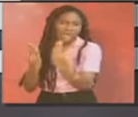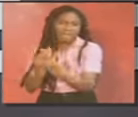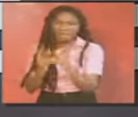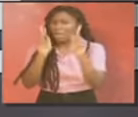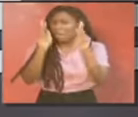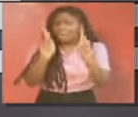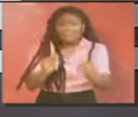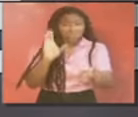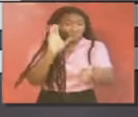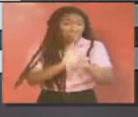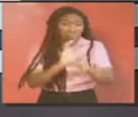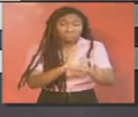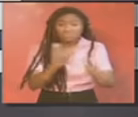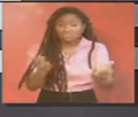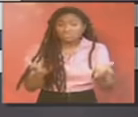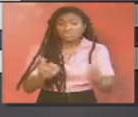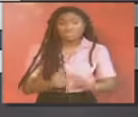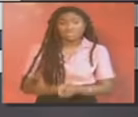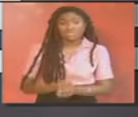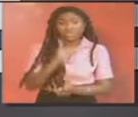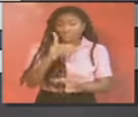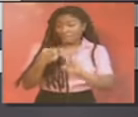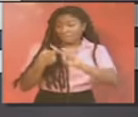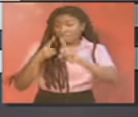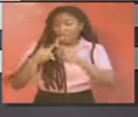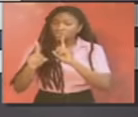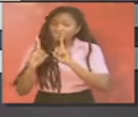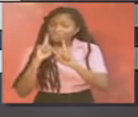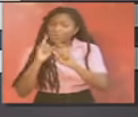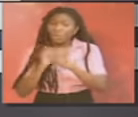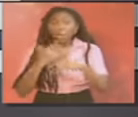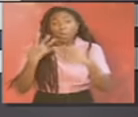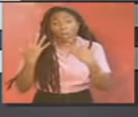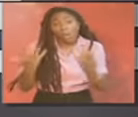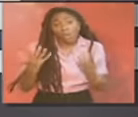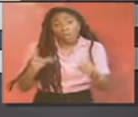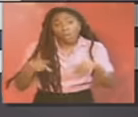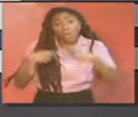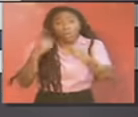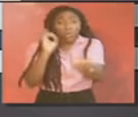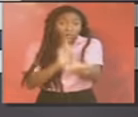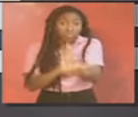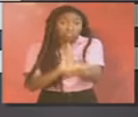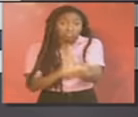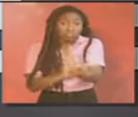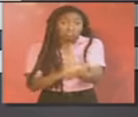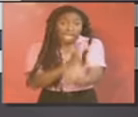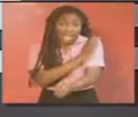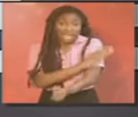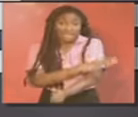or your circle, or even visit our mental health clinics.